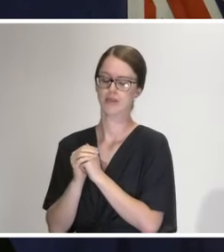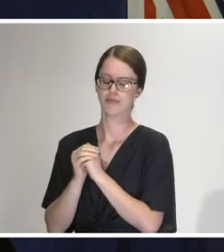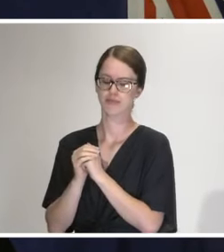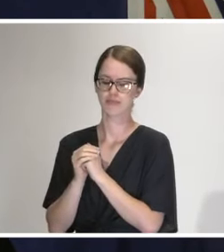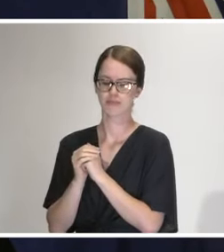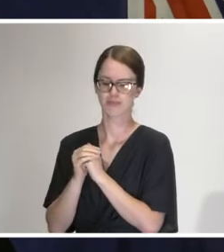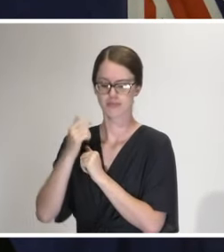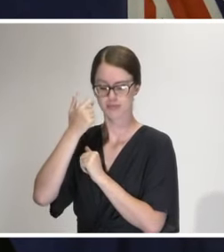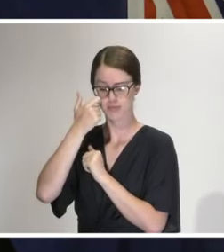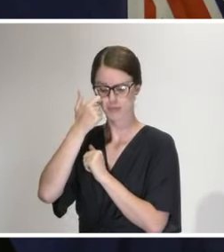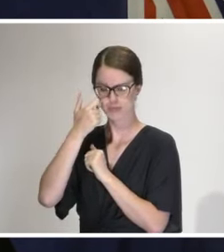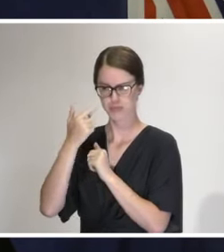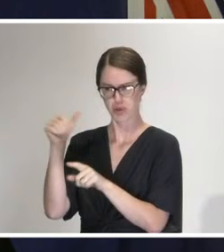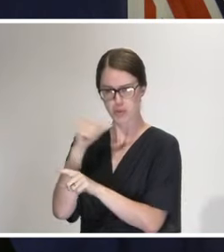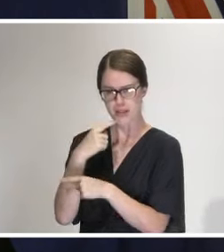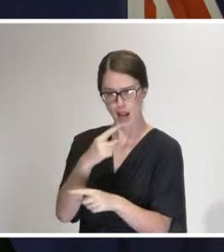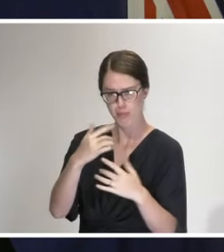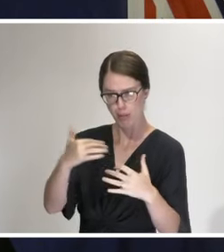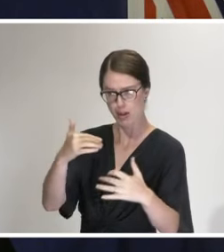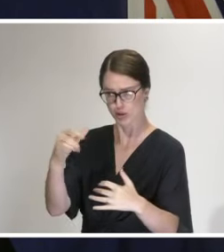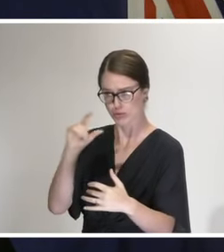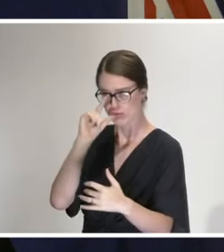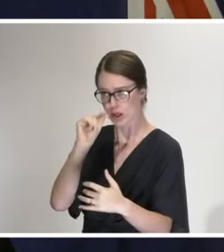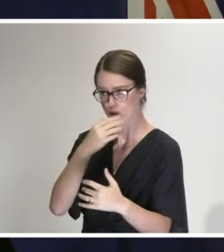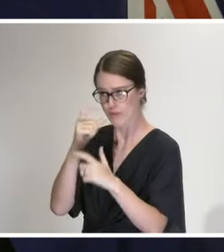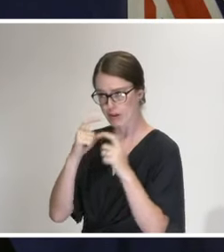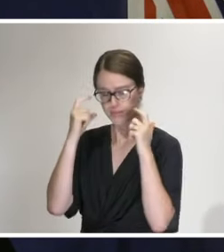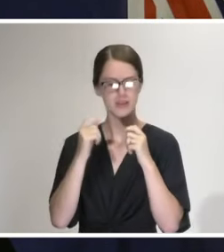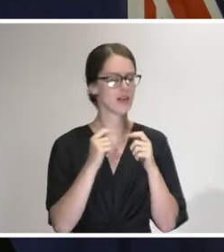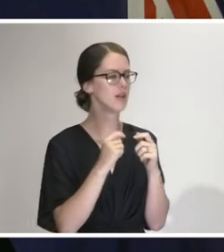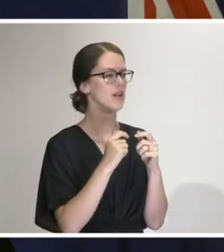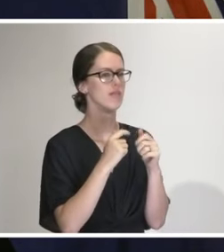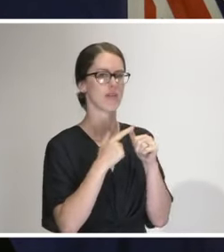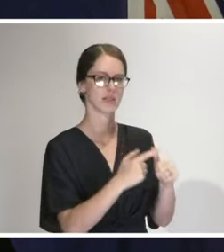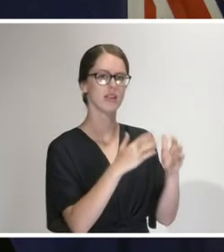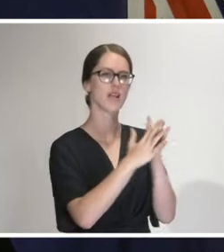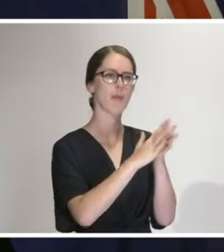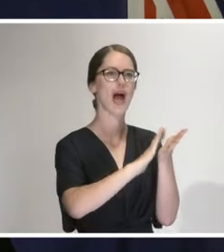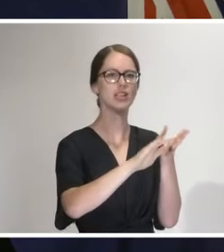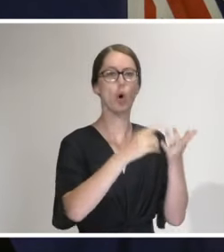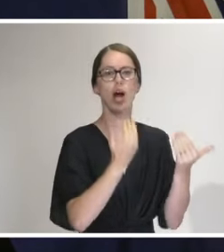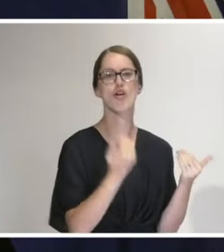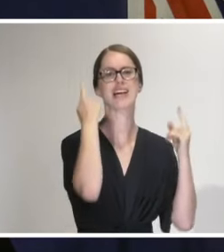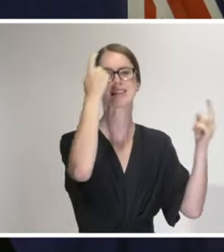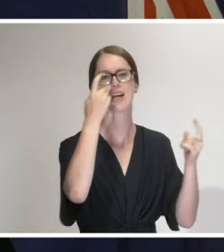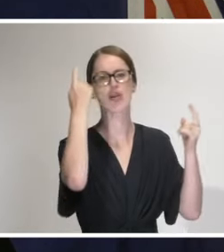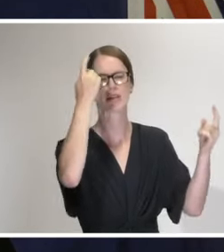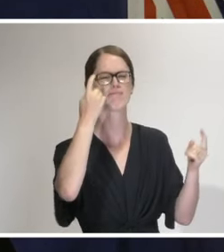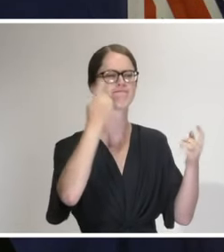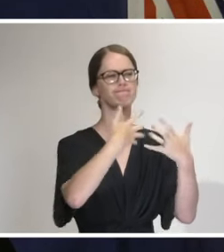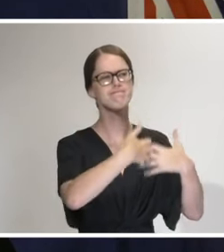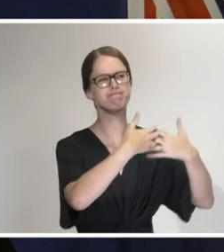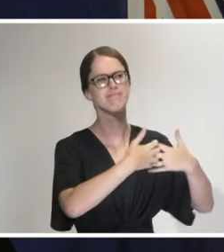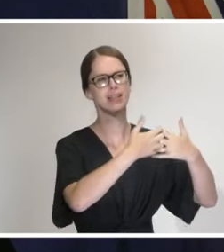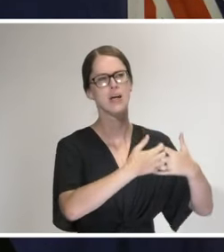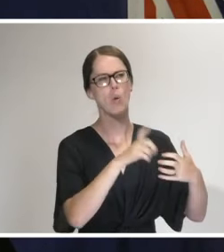I'm sorry. Shouldn't we be telling the public that? WHO are doing further consideration as to exactly what